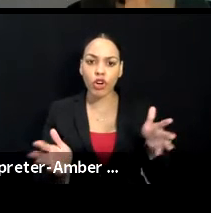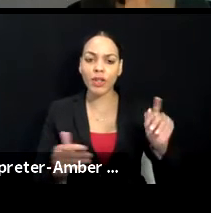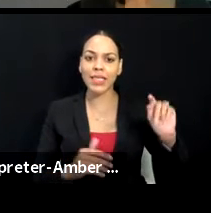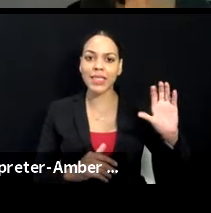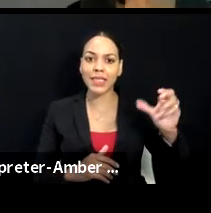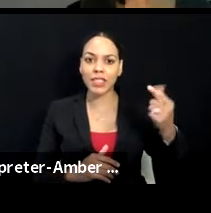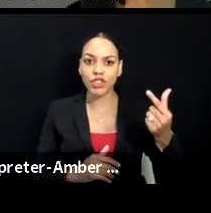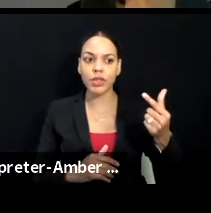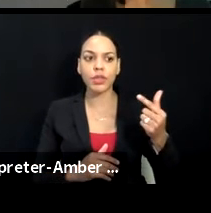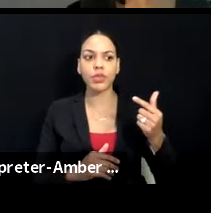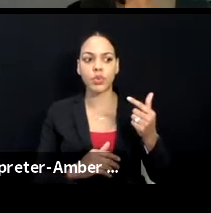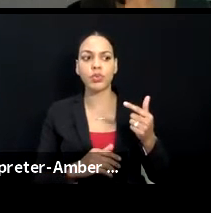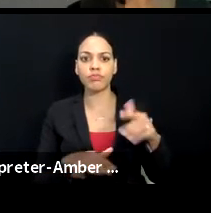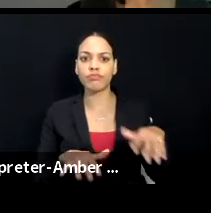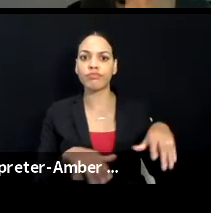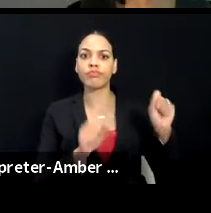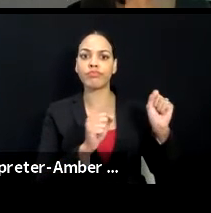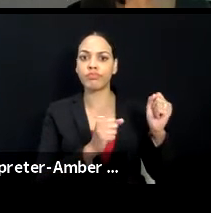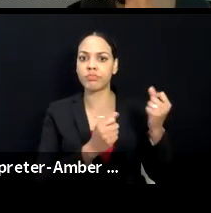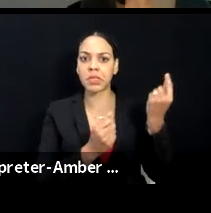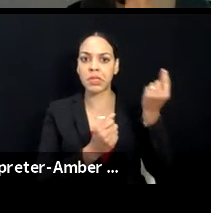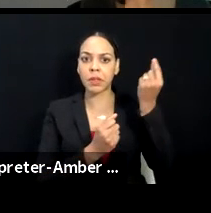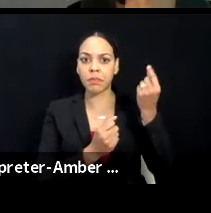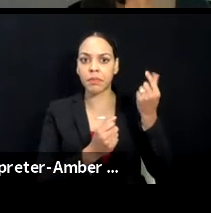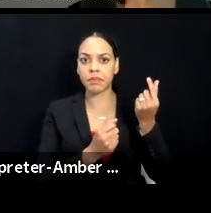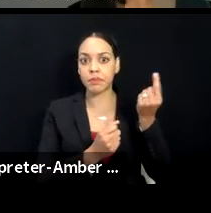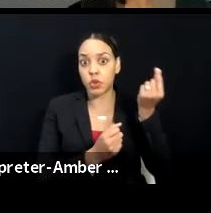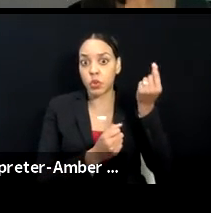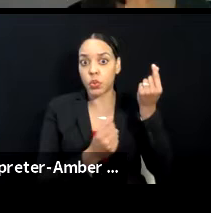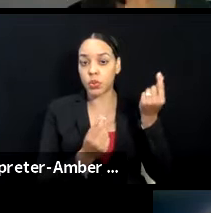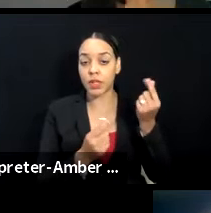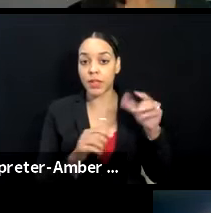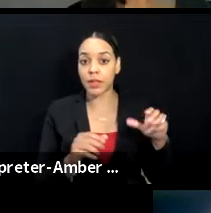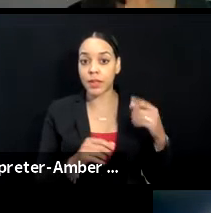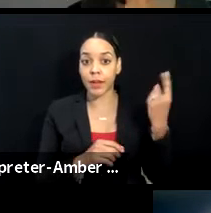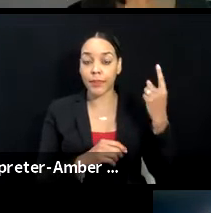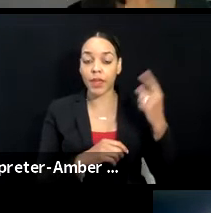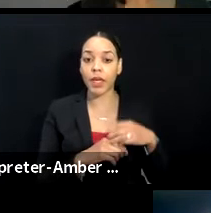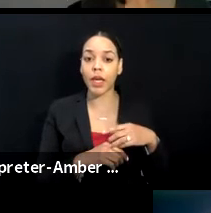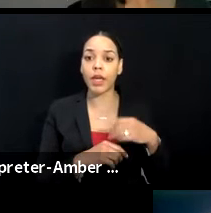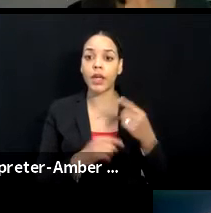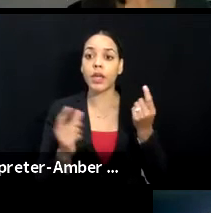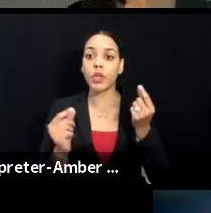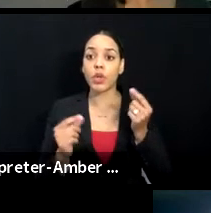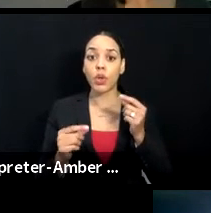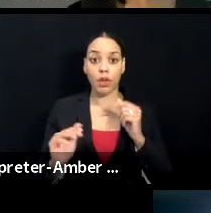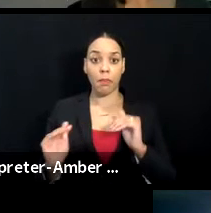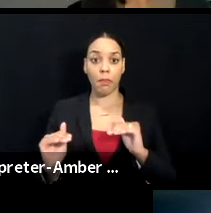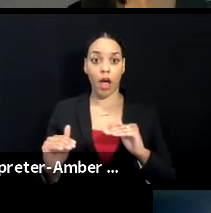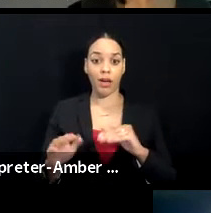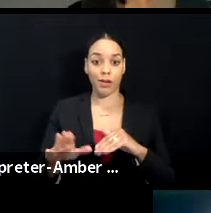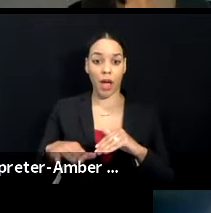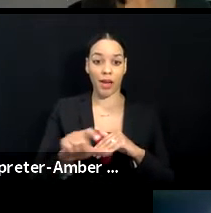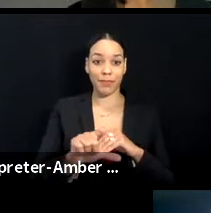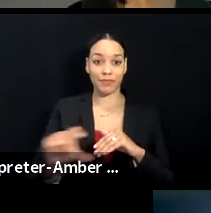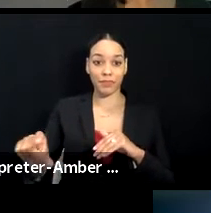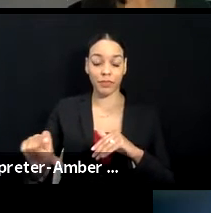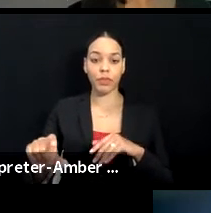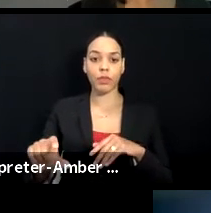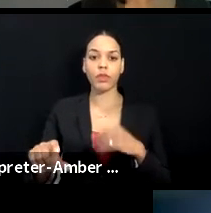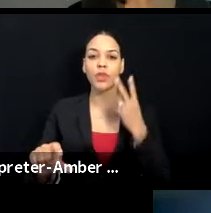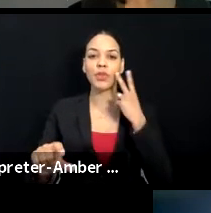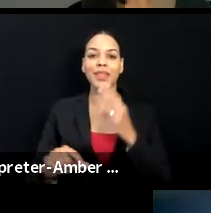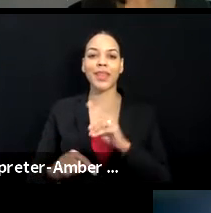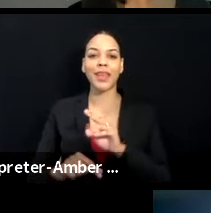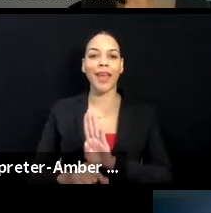a priority. I think if you click on participants at the bottom, there is a